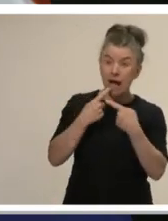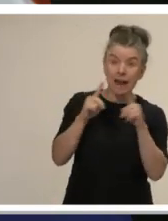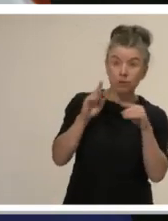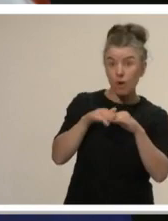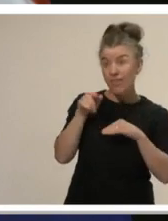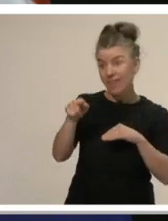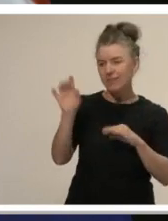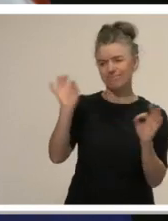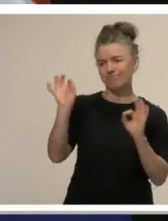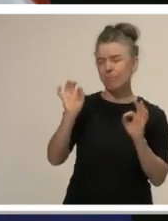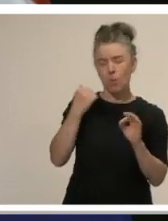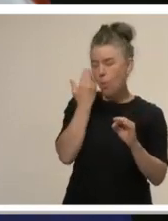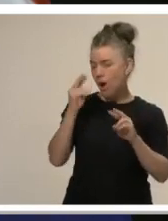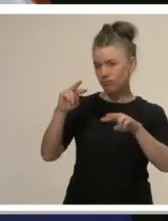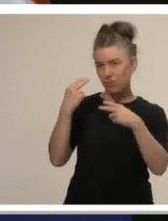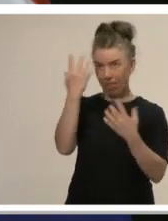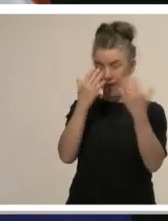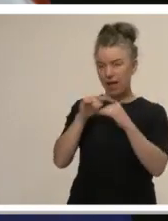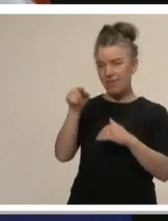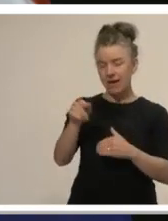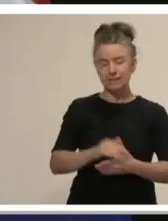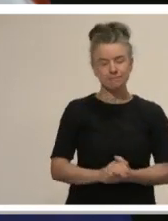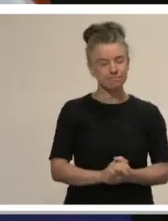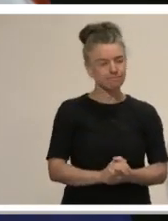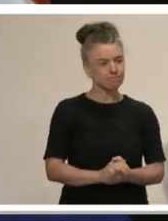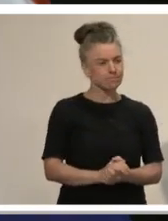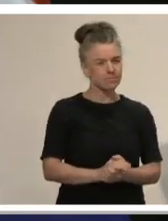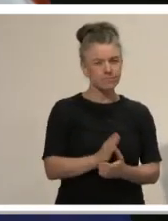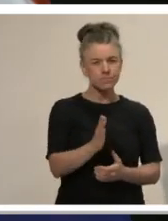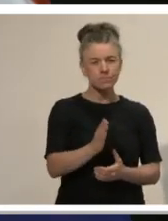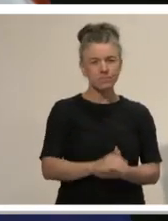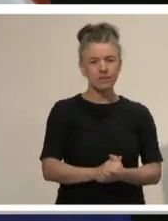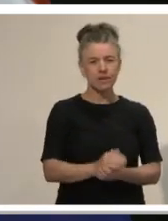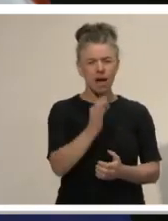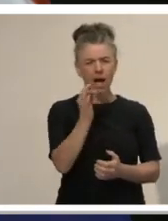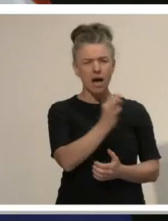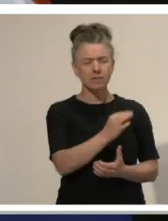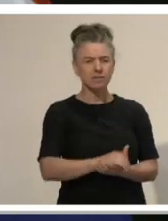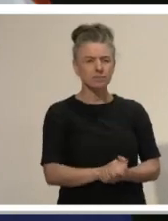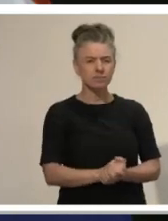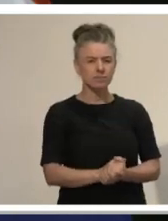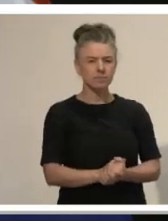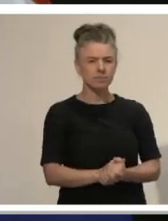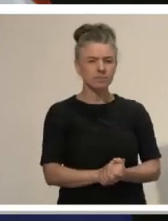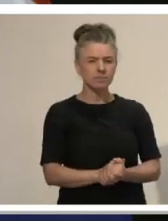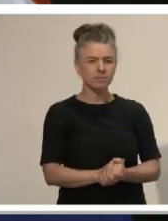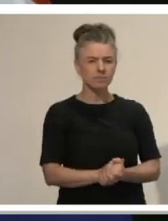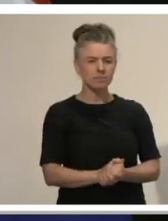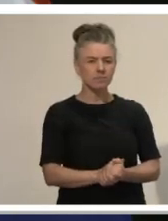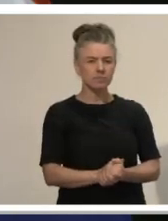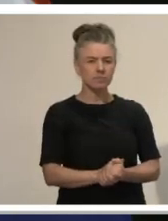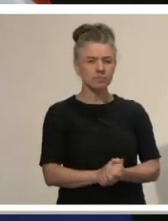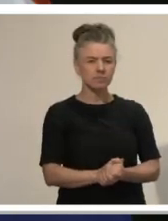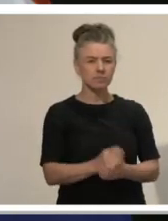today, but it is a constant piece of work that we do. There was a suggestion at the Epidemic Response Committee that one way of stimulating the